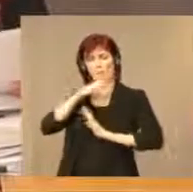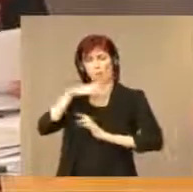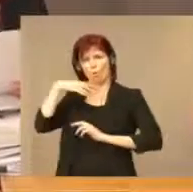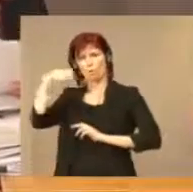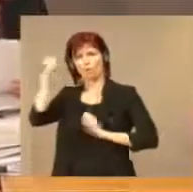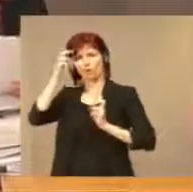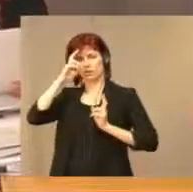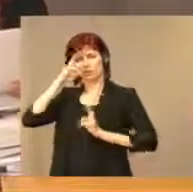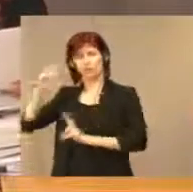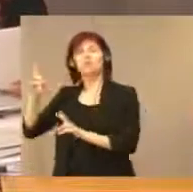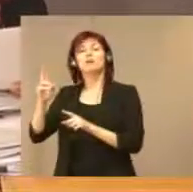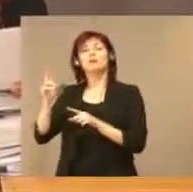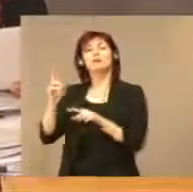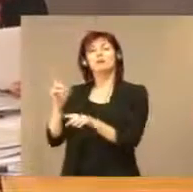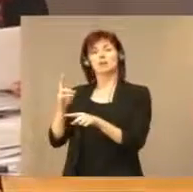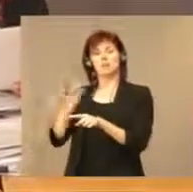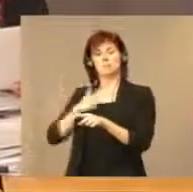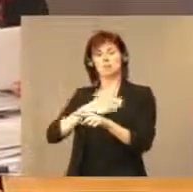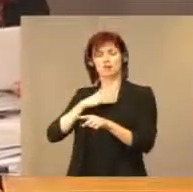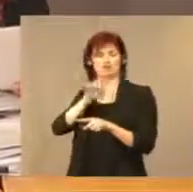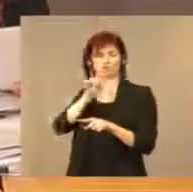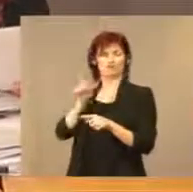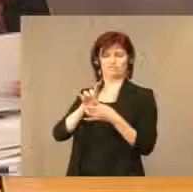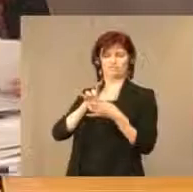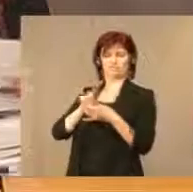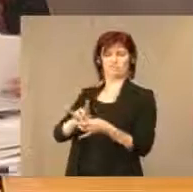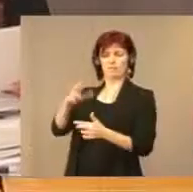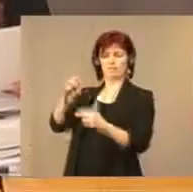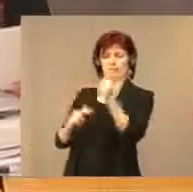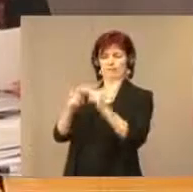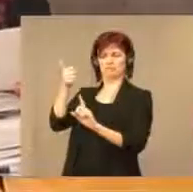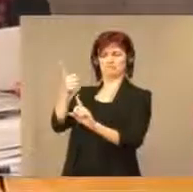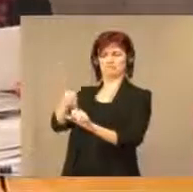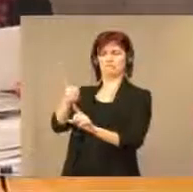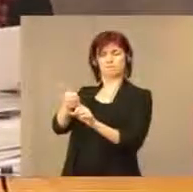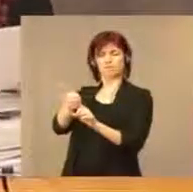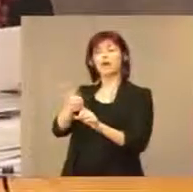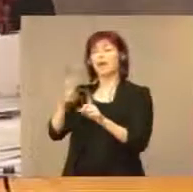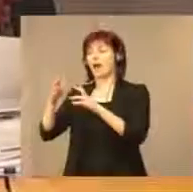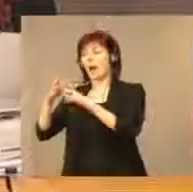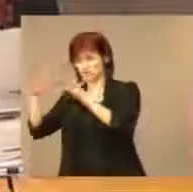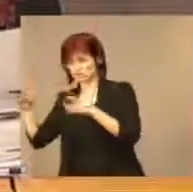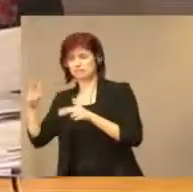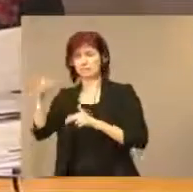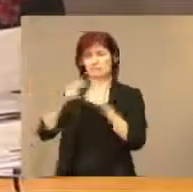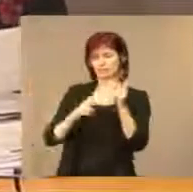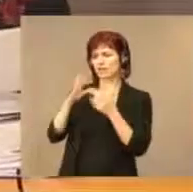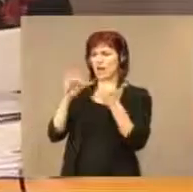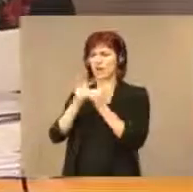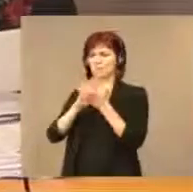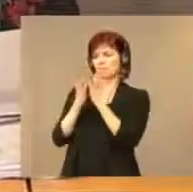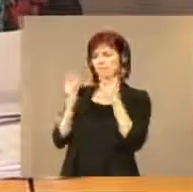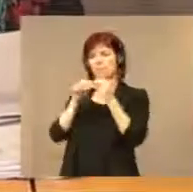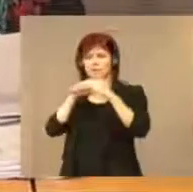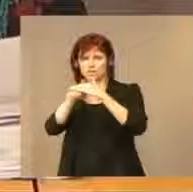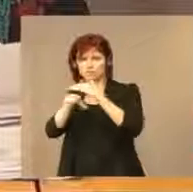about the built environment relates to this. Removing architectural barriers in housing will help to promote and support aging in place for